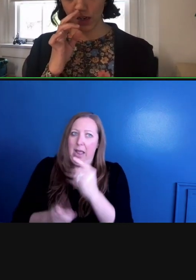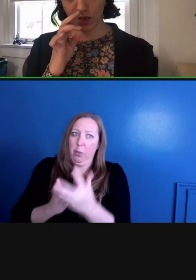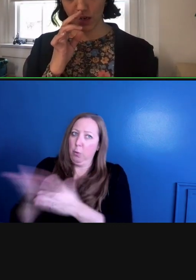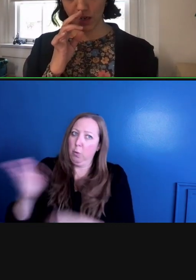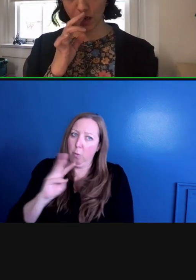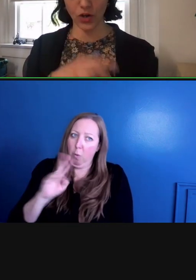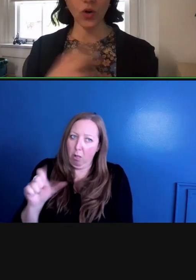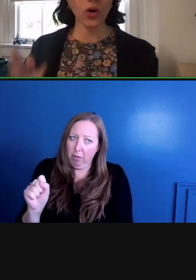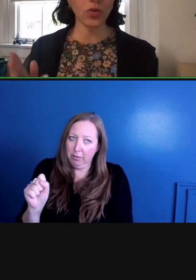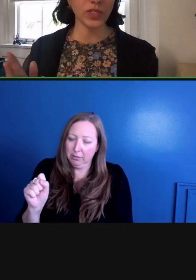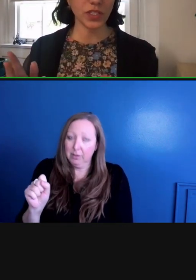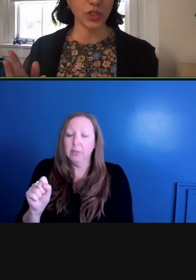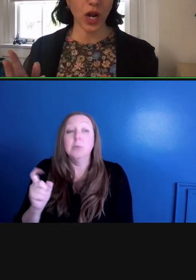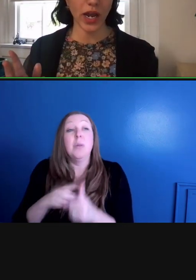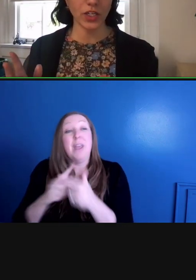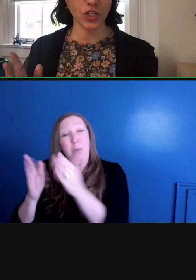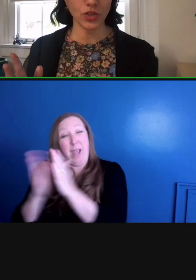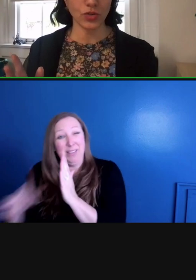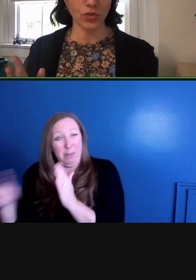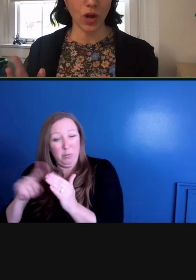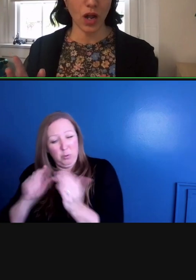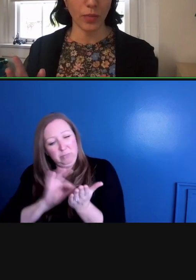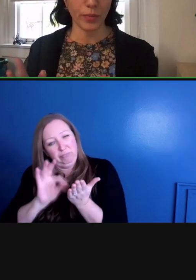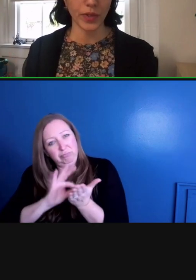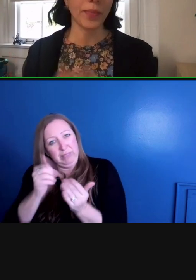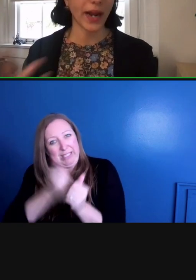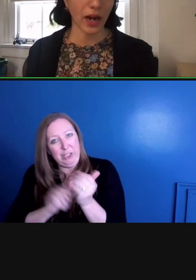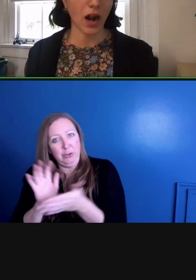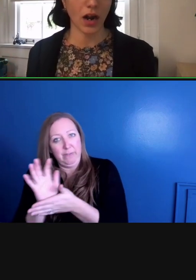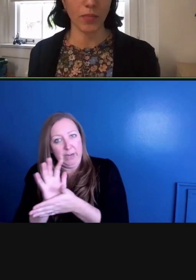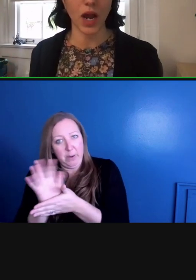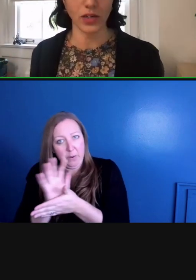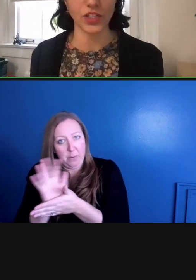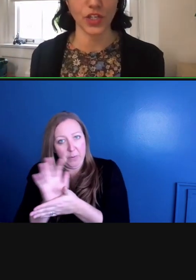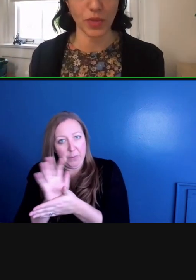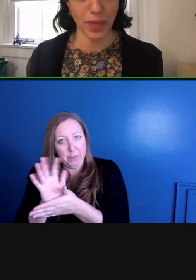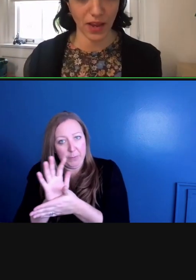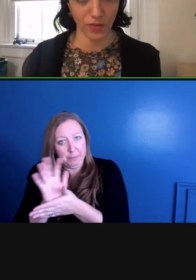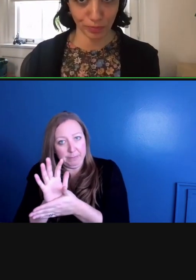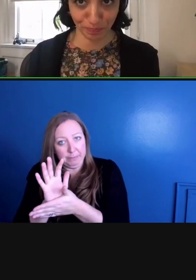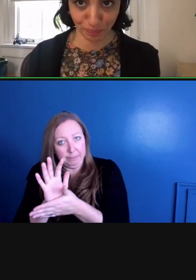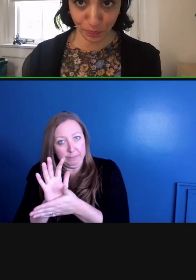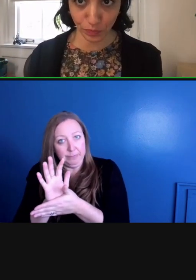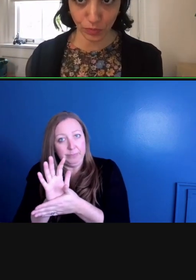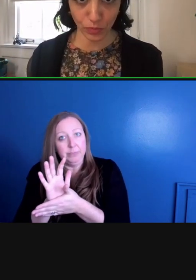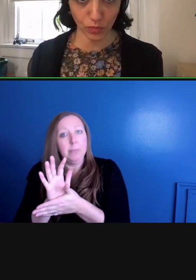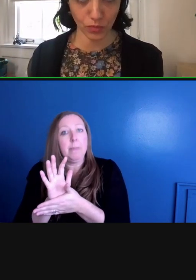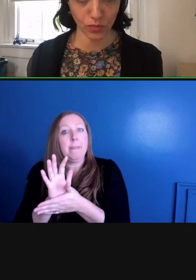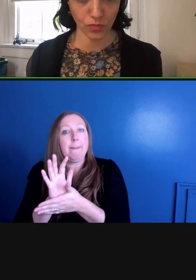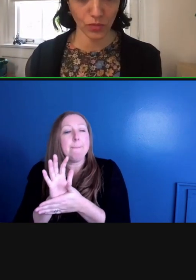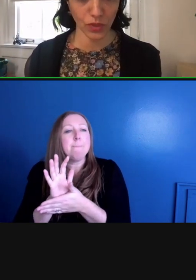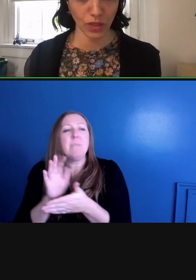And then our goal was to try to compare our model to human behavior.